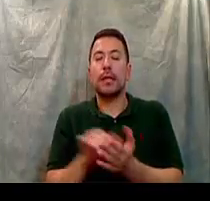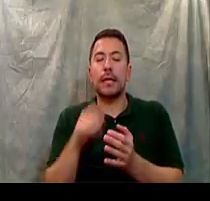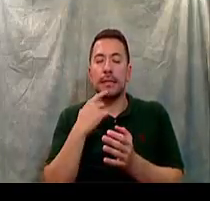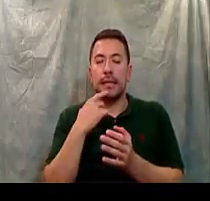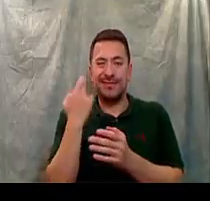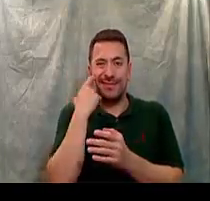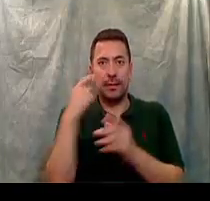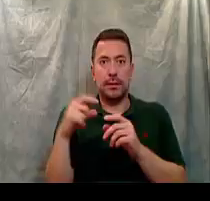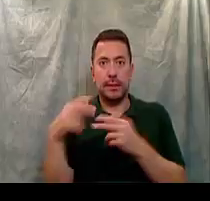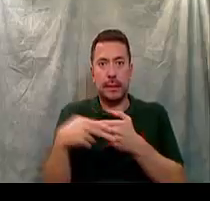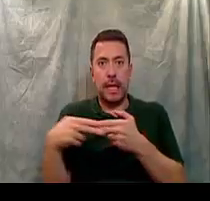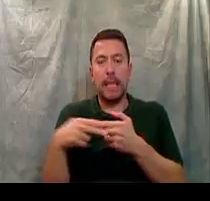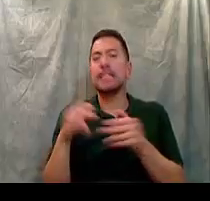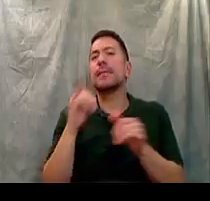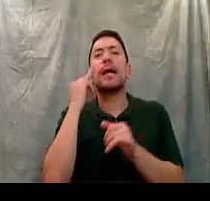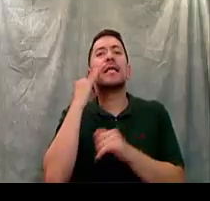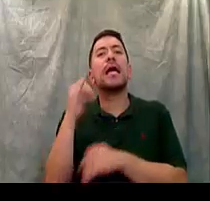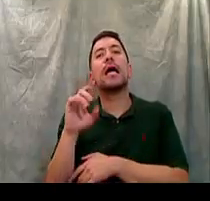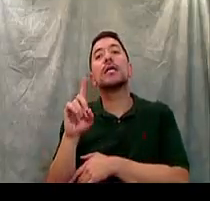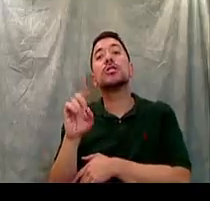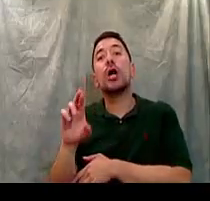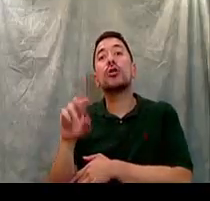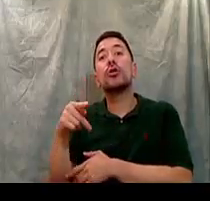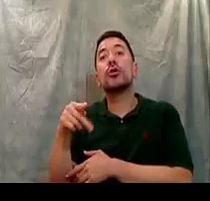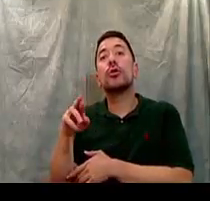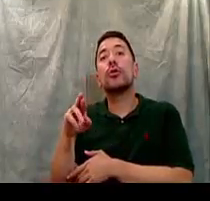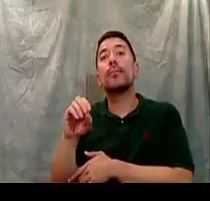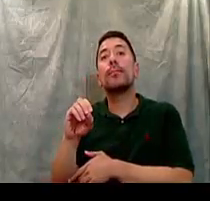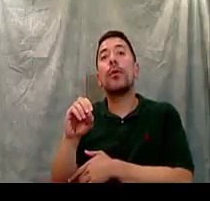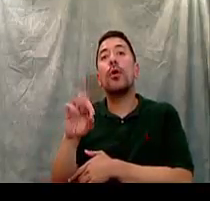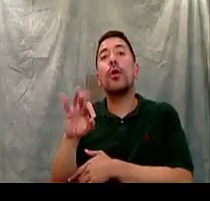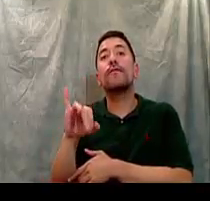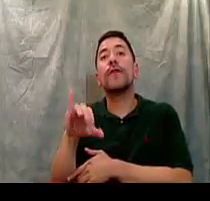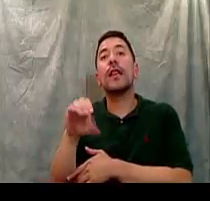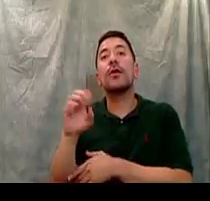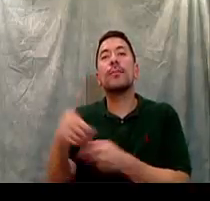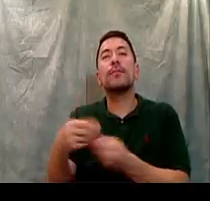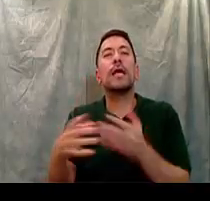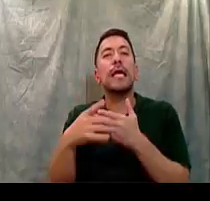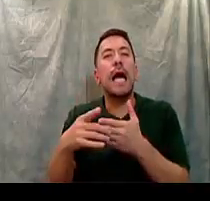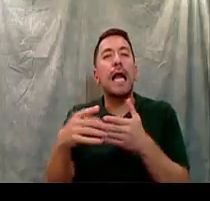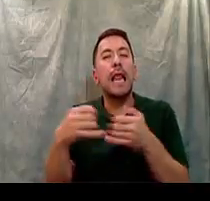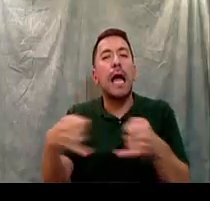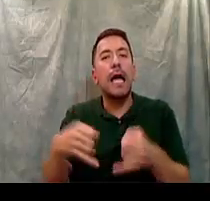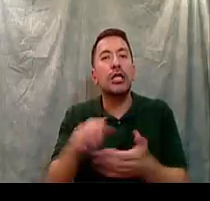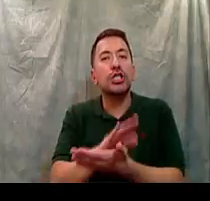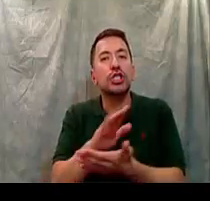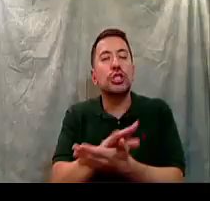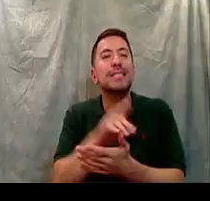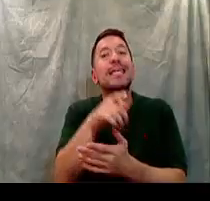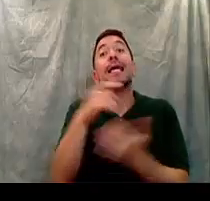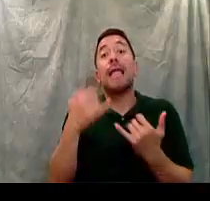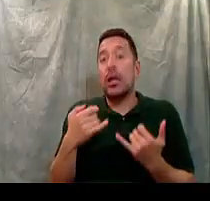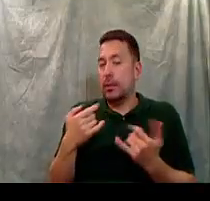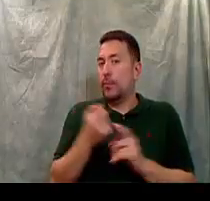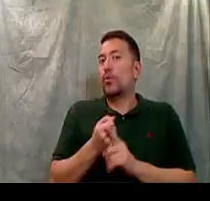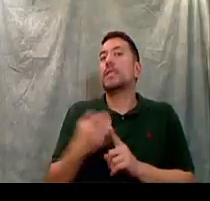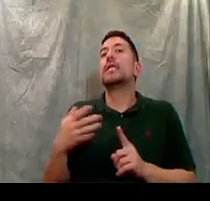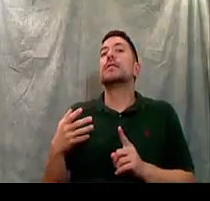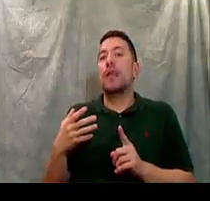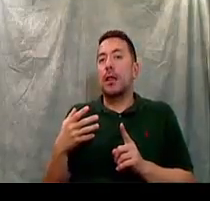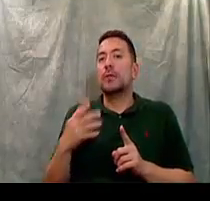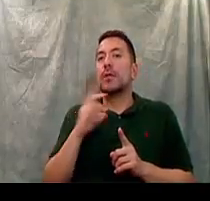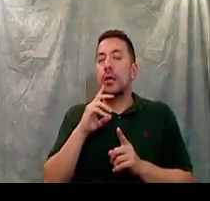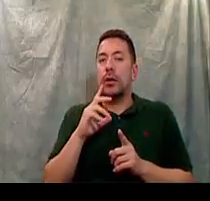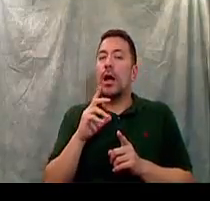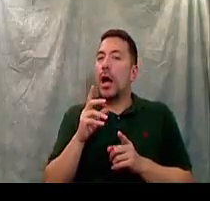Dr. Porfilio provided at the onset of the quarter, just with a little bit more detail and explanation for each of the subsections. So I'm going to ask that you use this